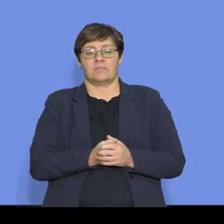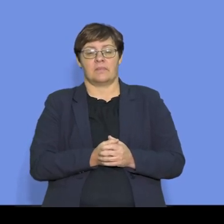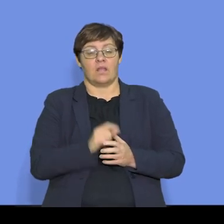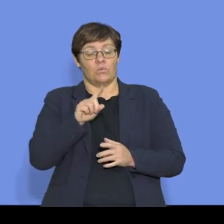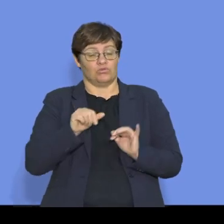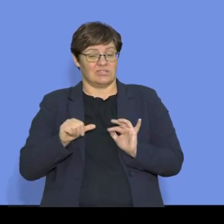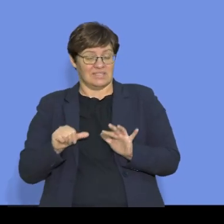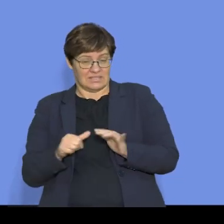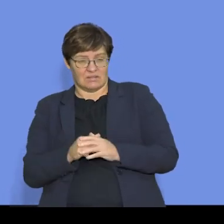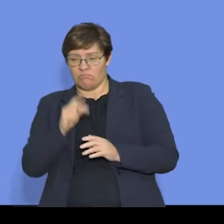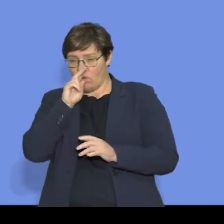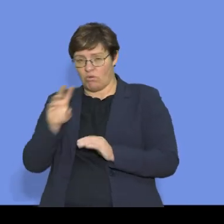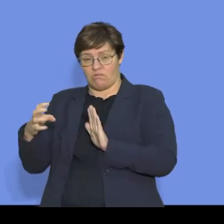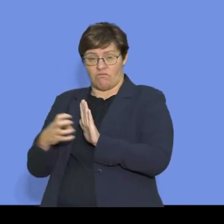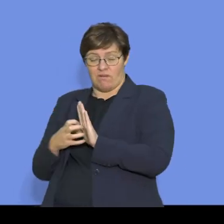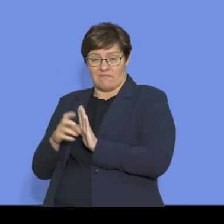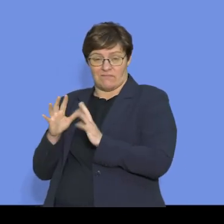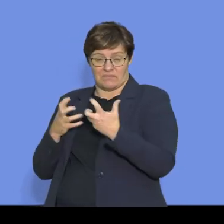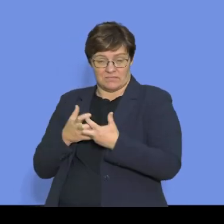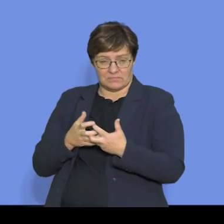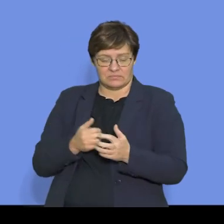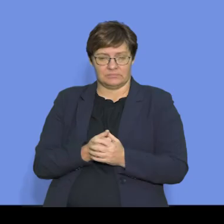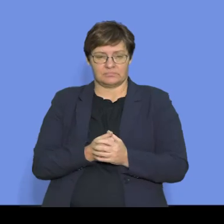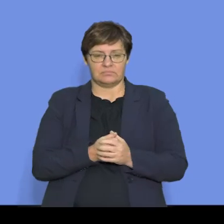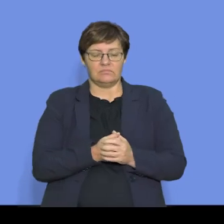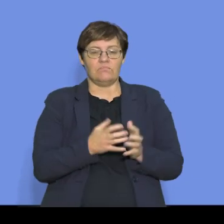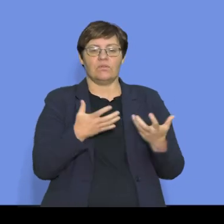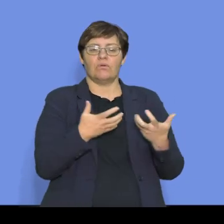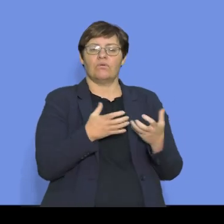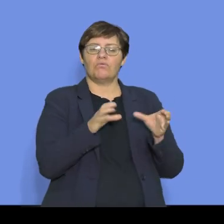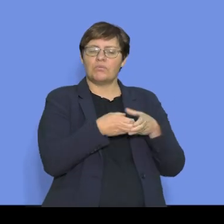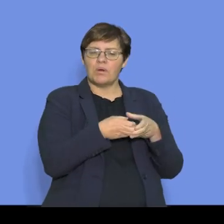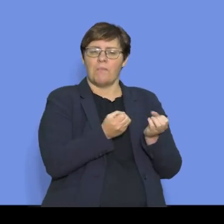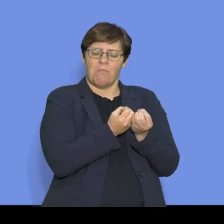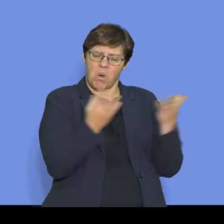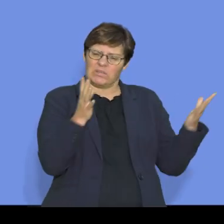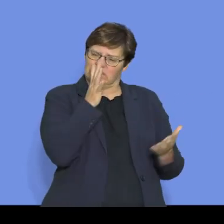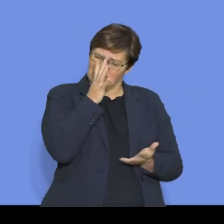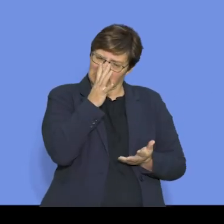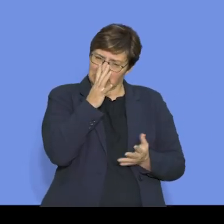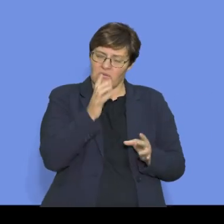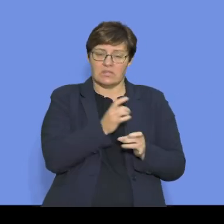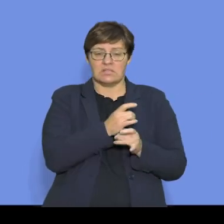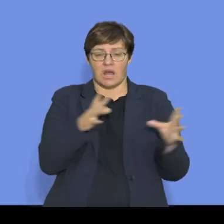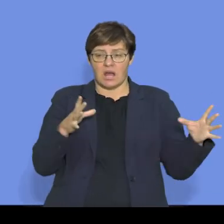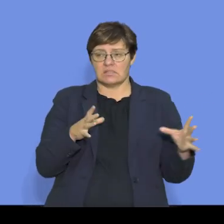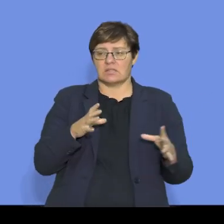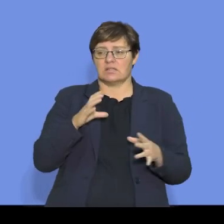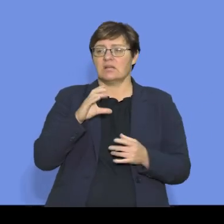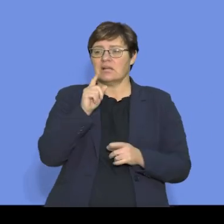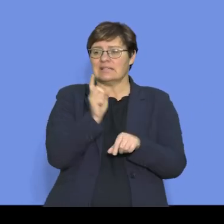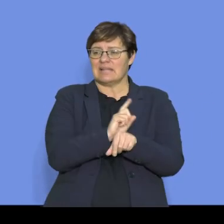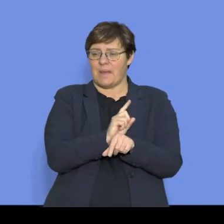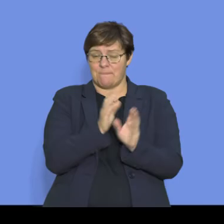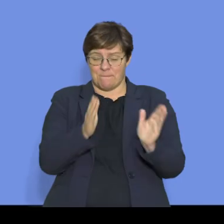Then again, looking at the graph, which group was the most abundant at the beginning of